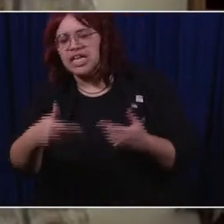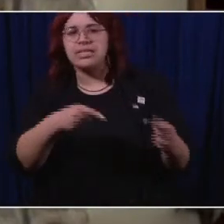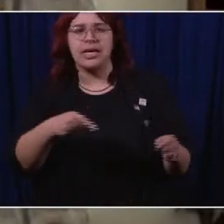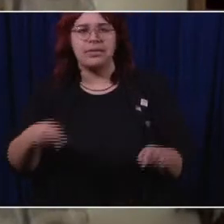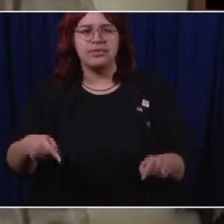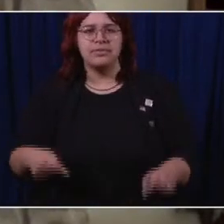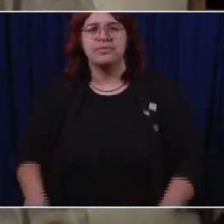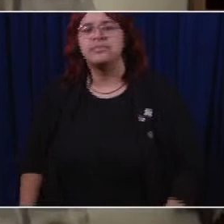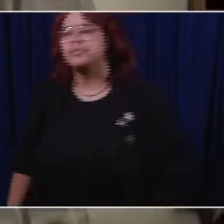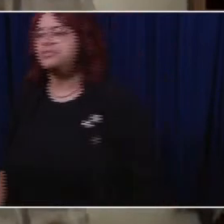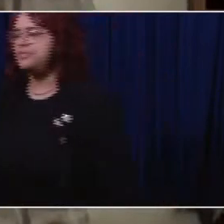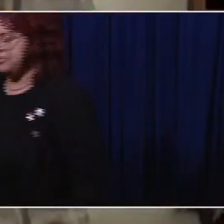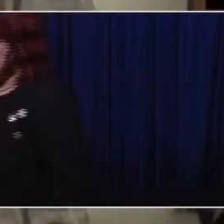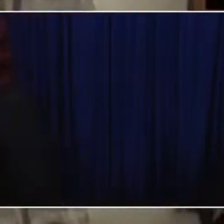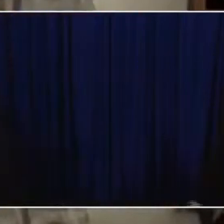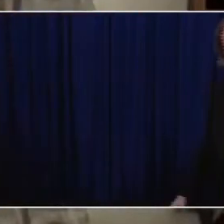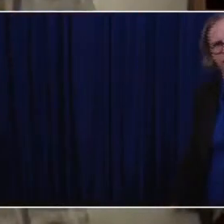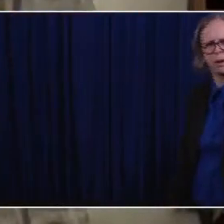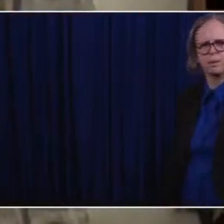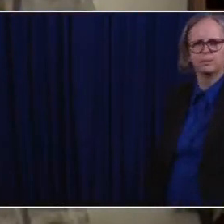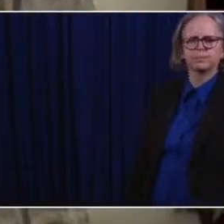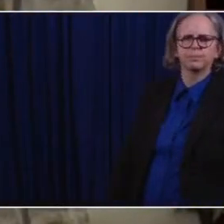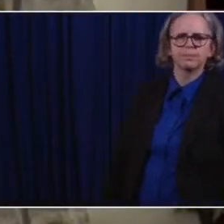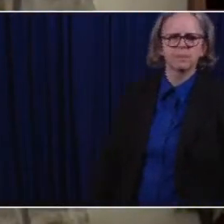Well, the police officers across the state,